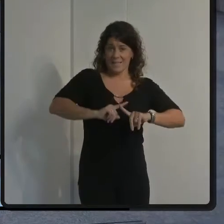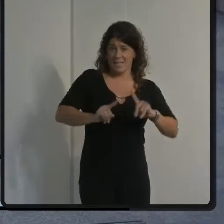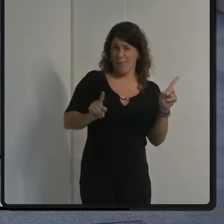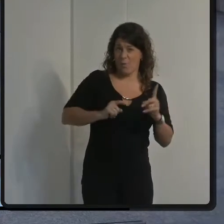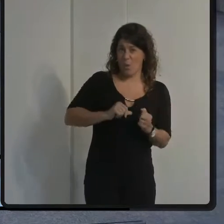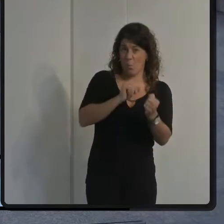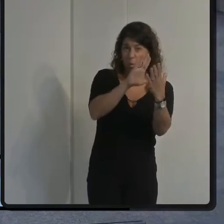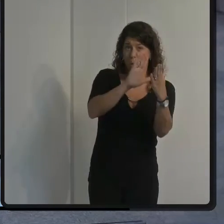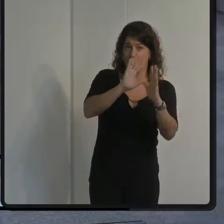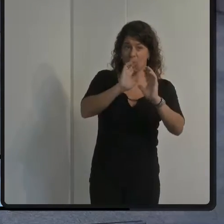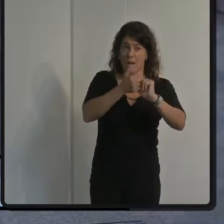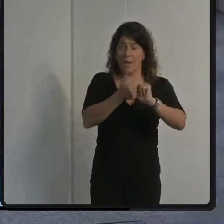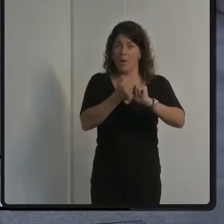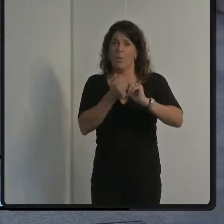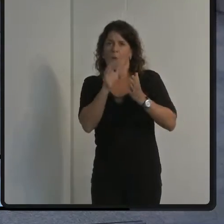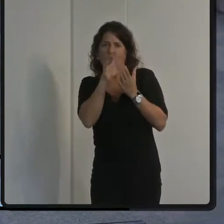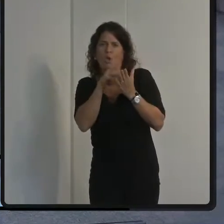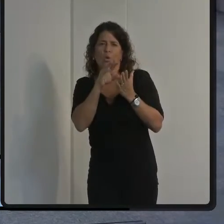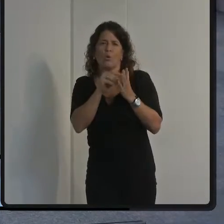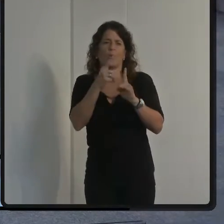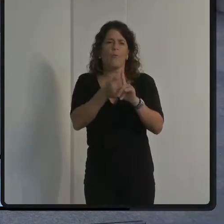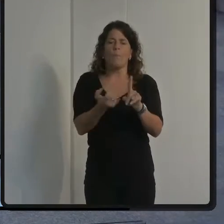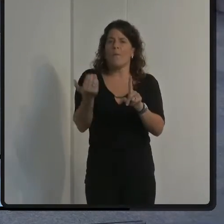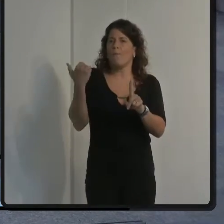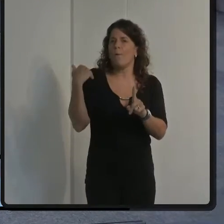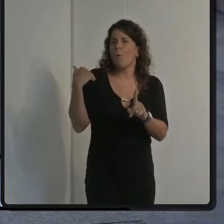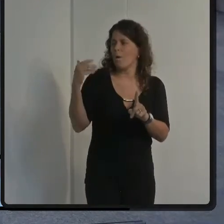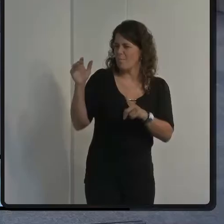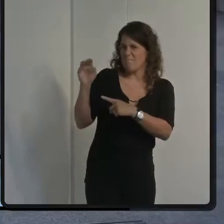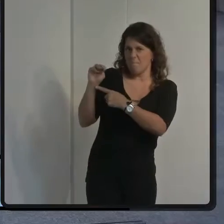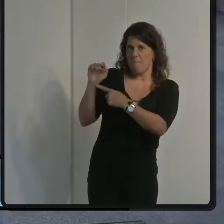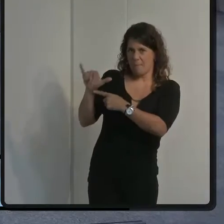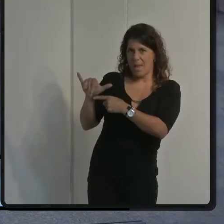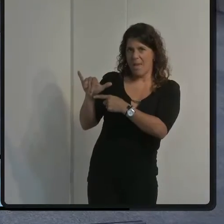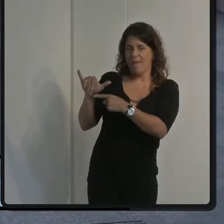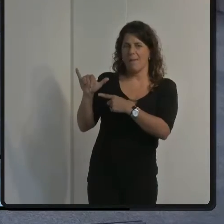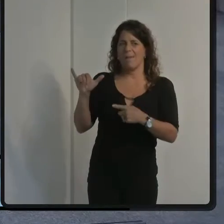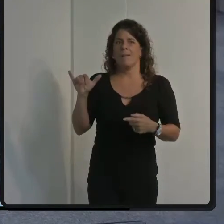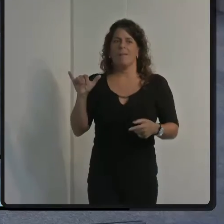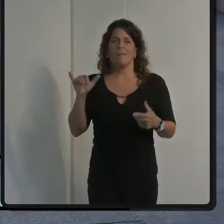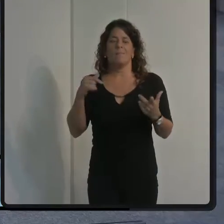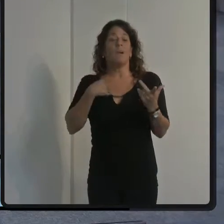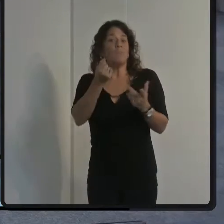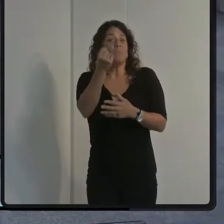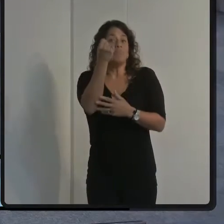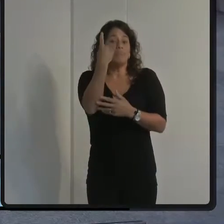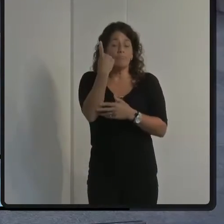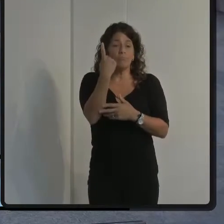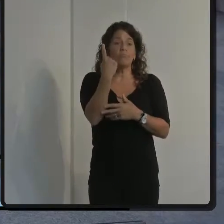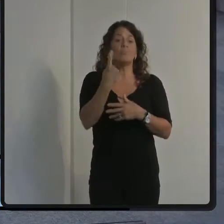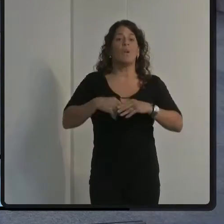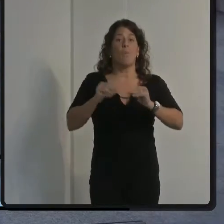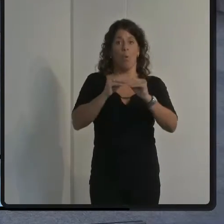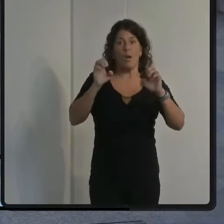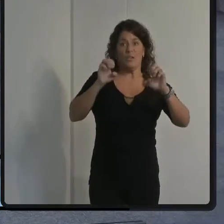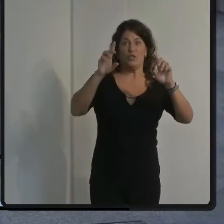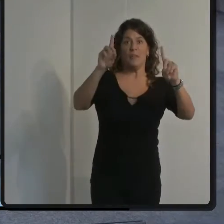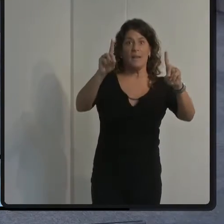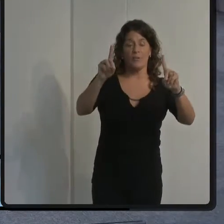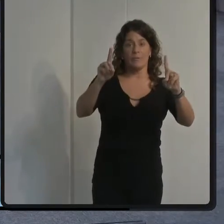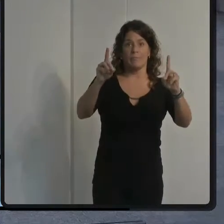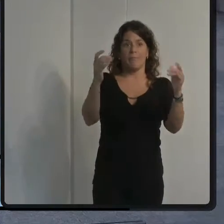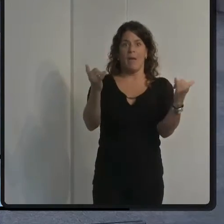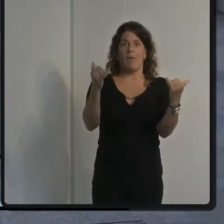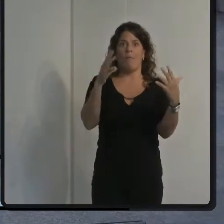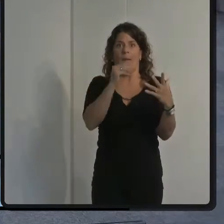what lessons were learned from where we were at in, say, May. I understand that there's gonna be a lot more education and outreach and that